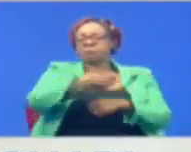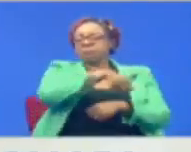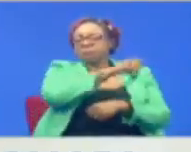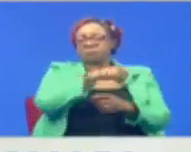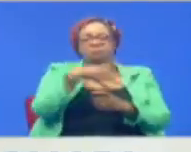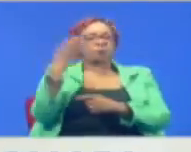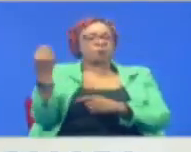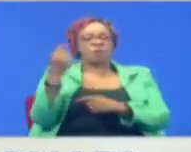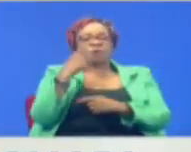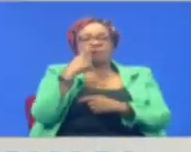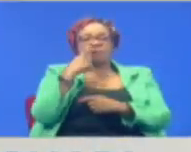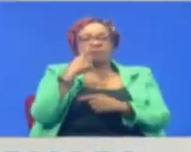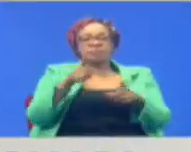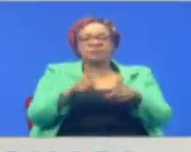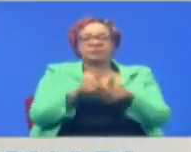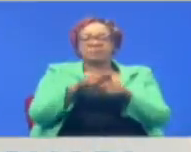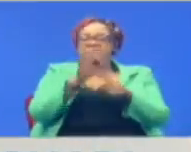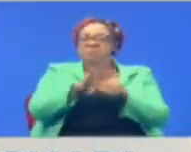handling children.